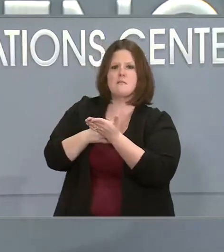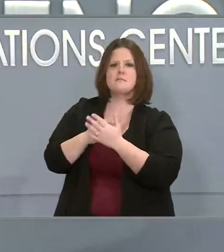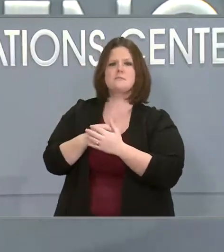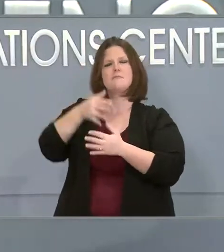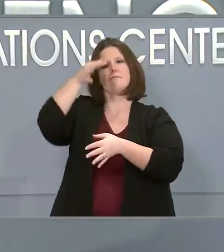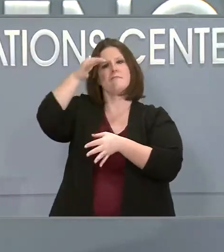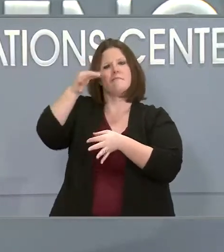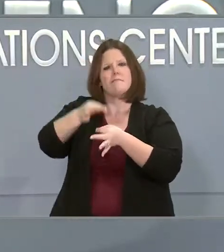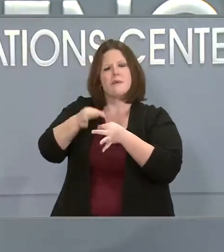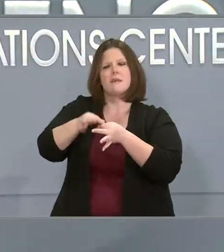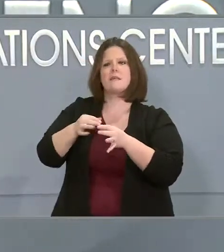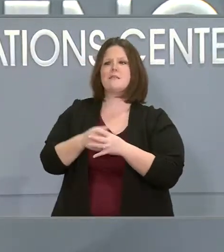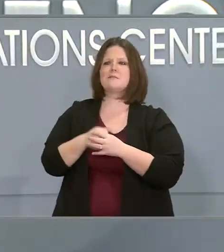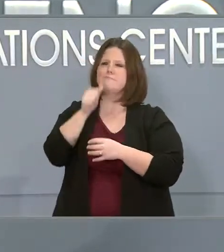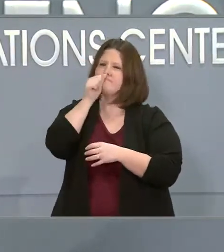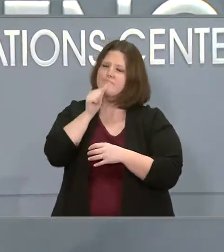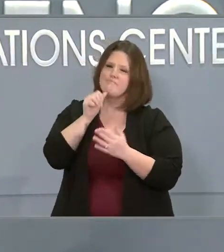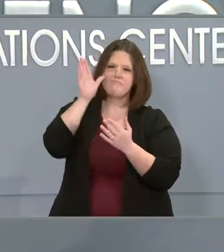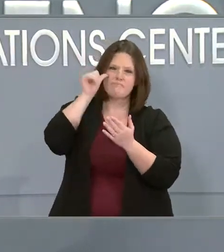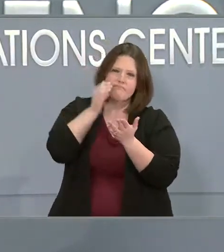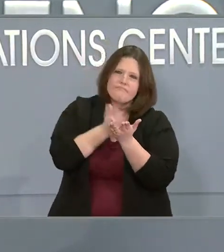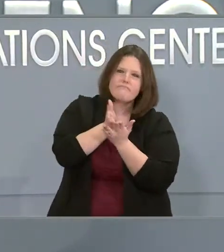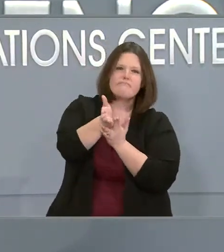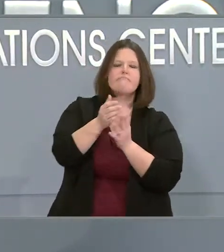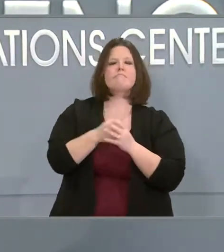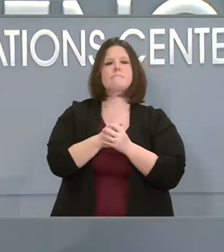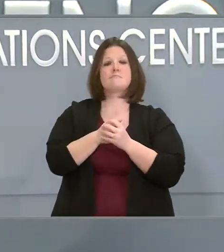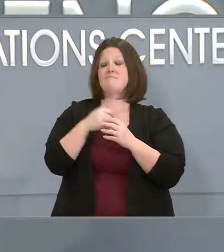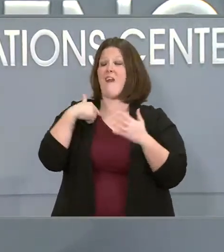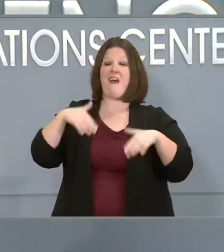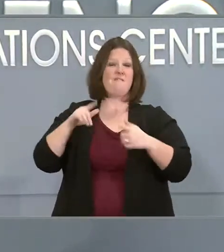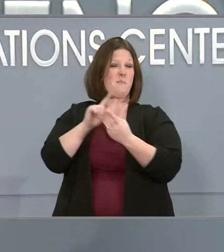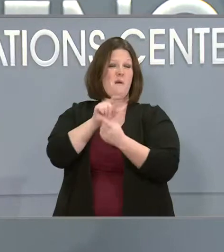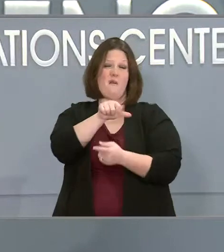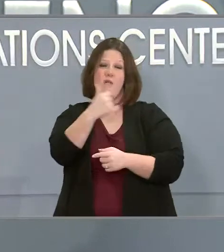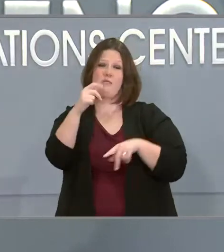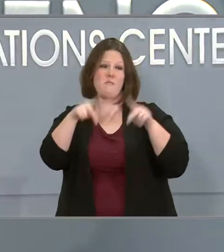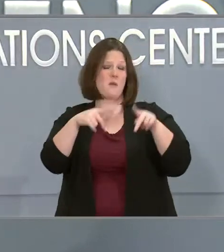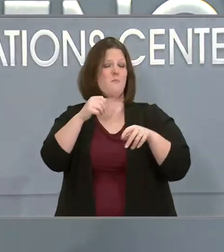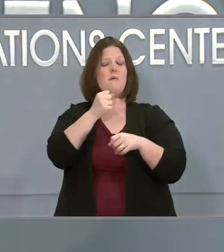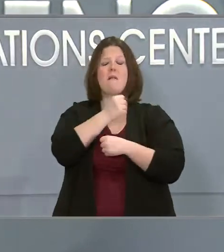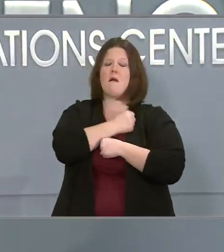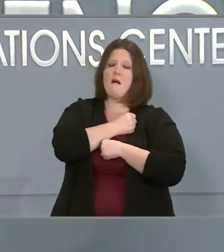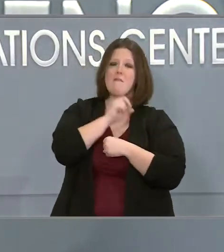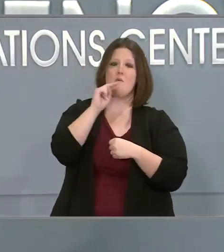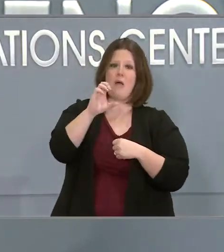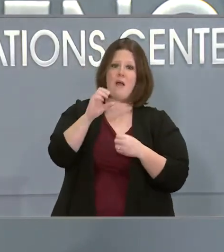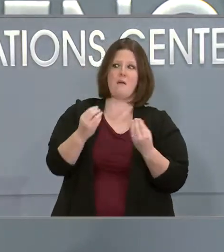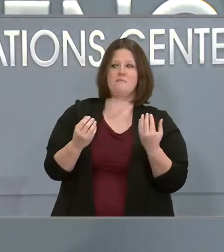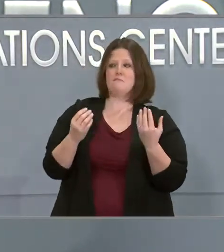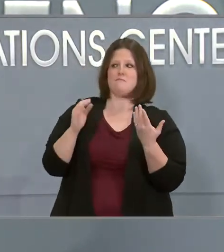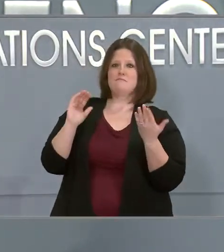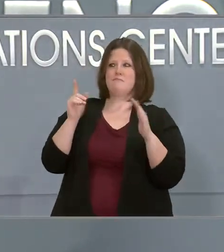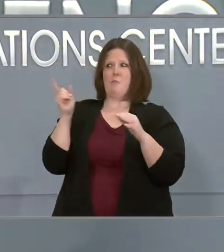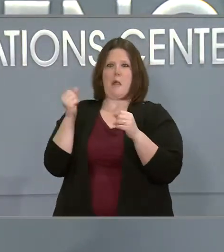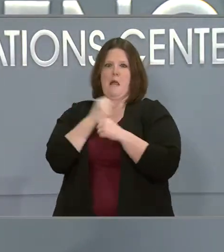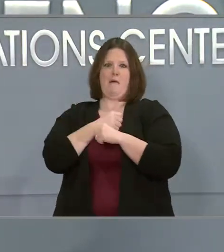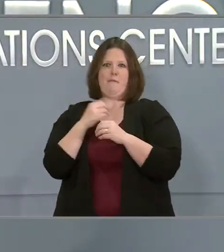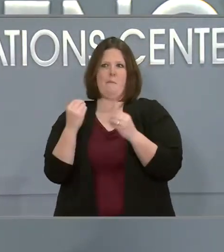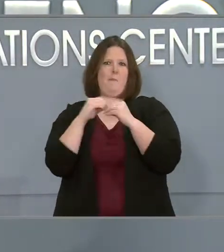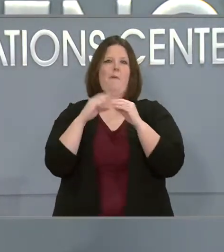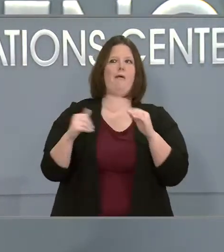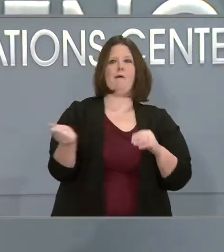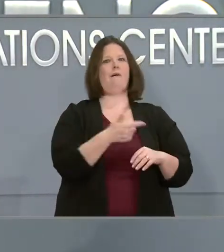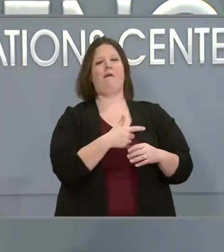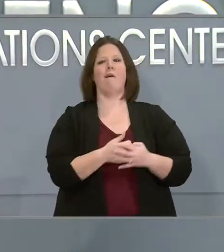have not met anyone who loves the state more than you. I've learned so much from you, and I'm so grateful for the opportunity you